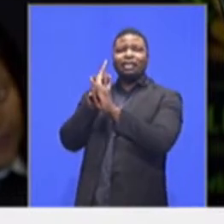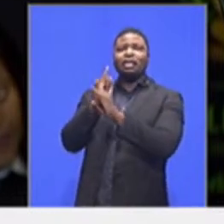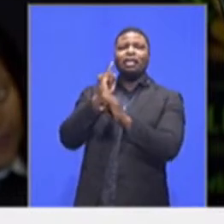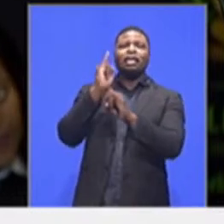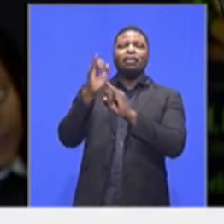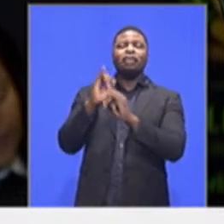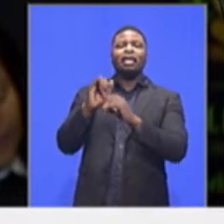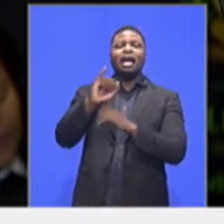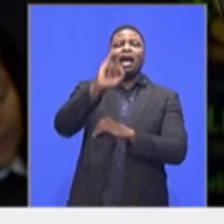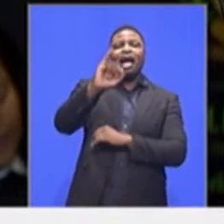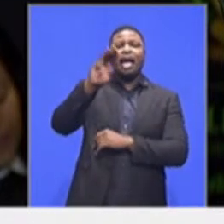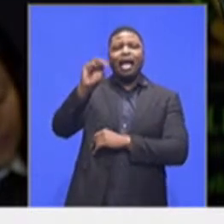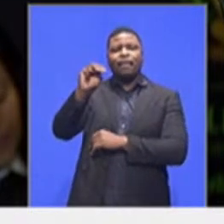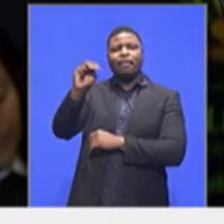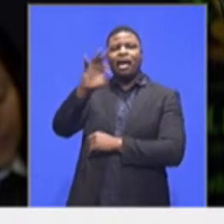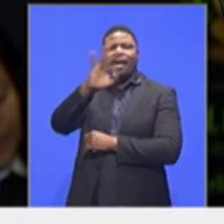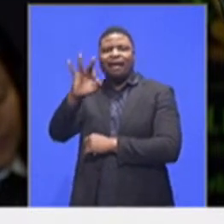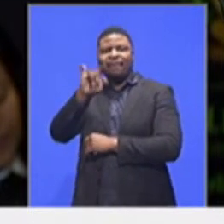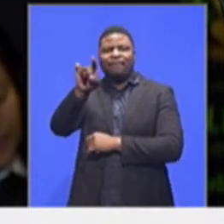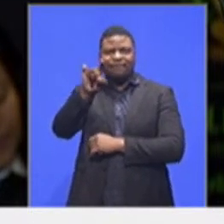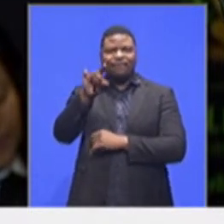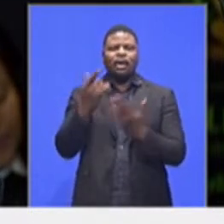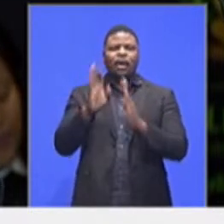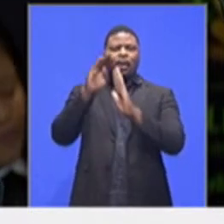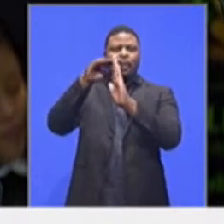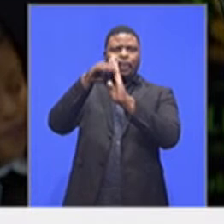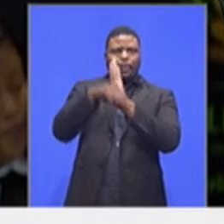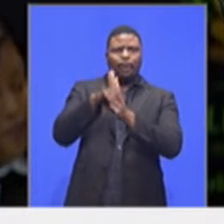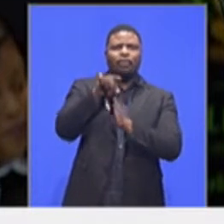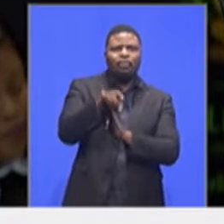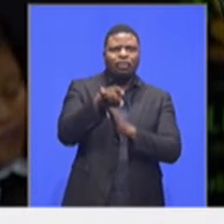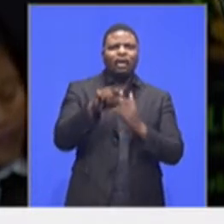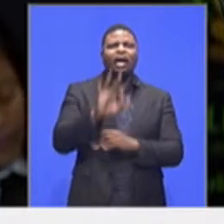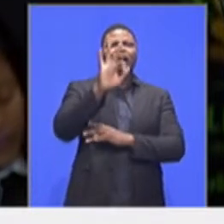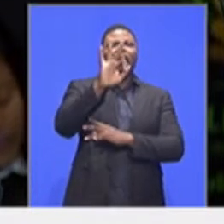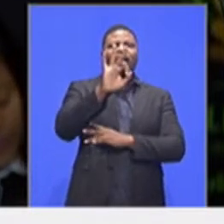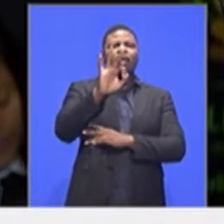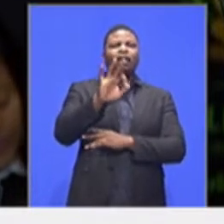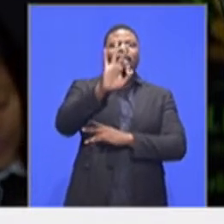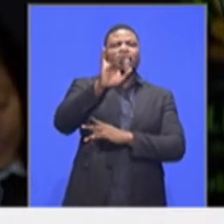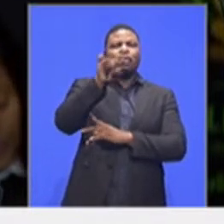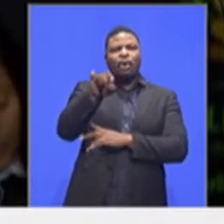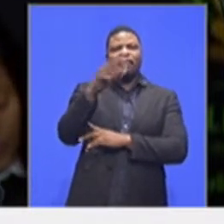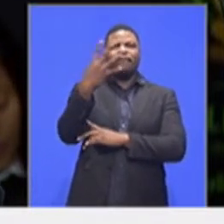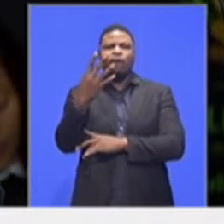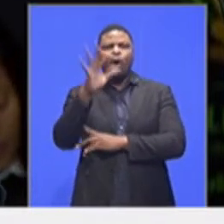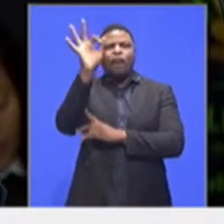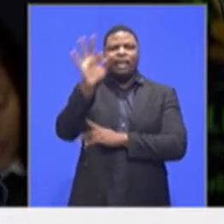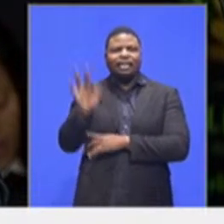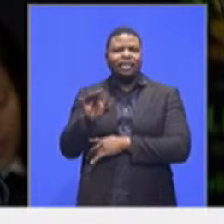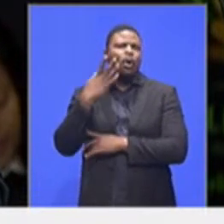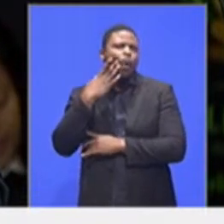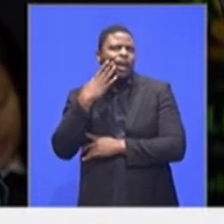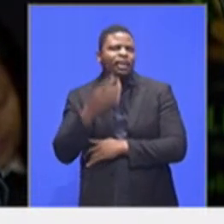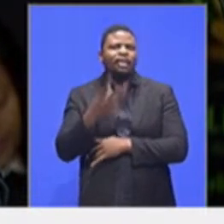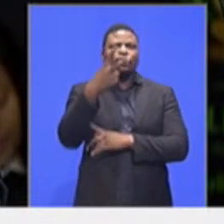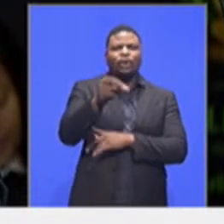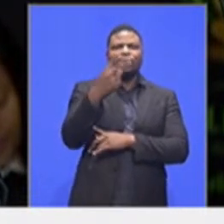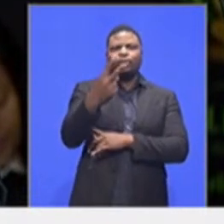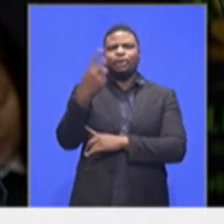Fund projects global growth to slow from an estimated 3.4% in 2022